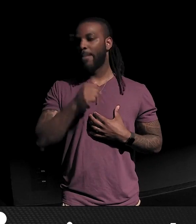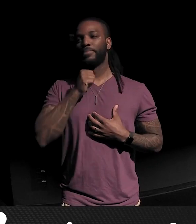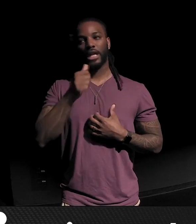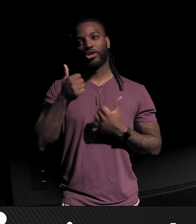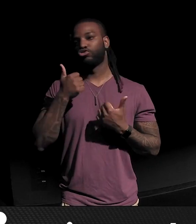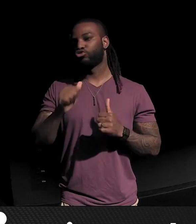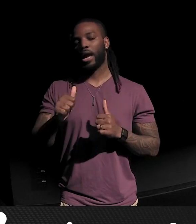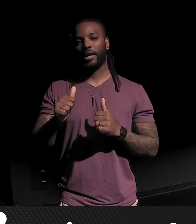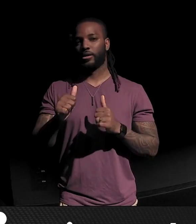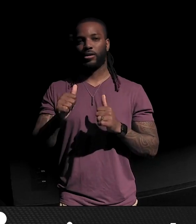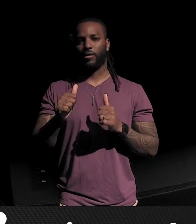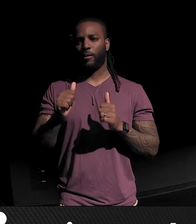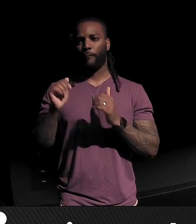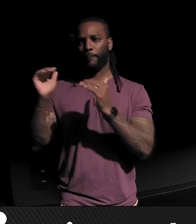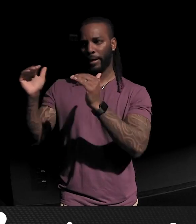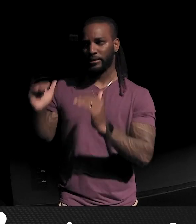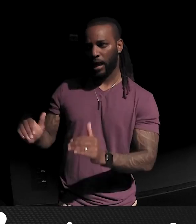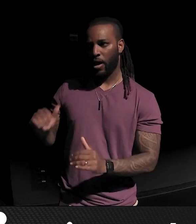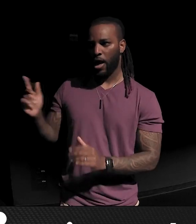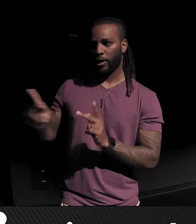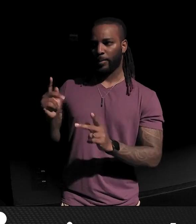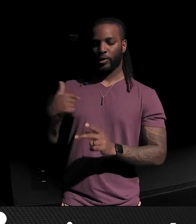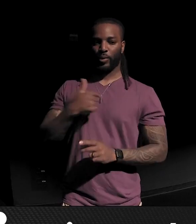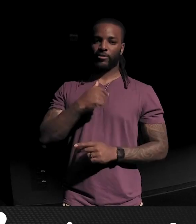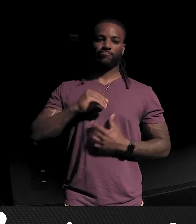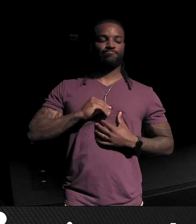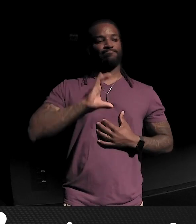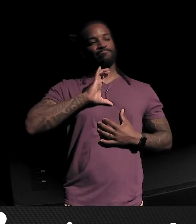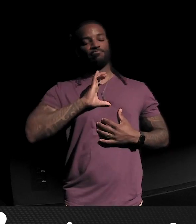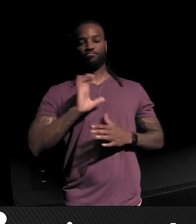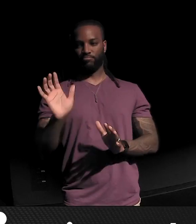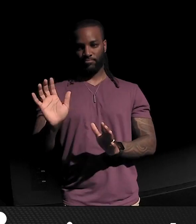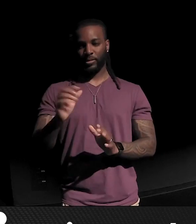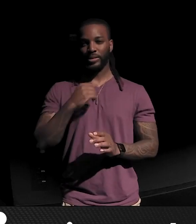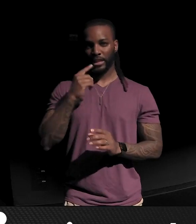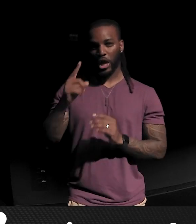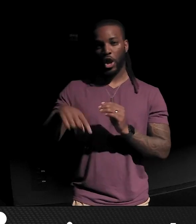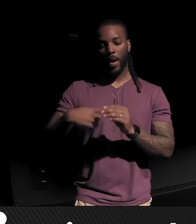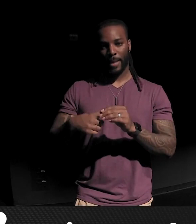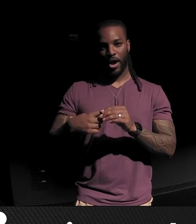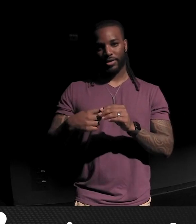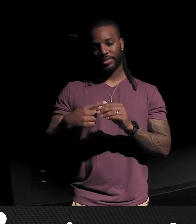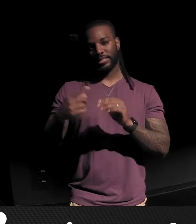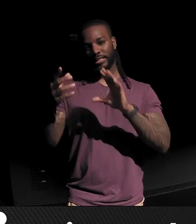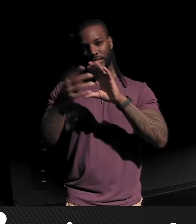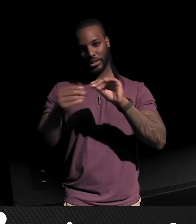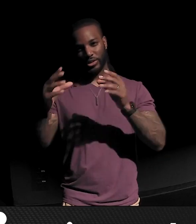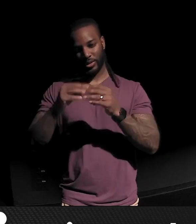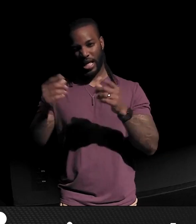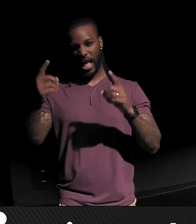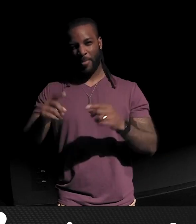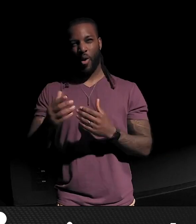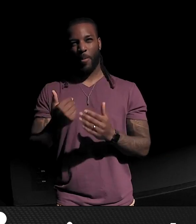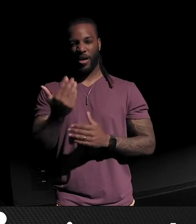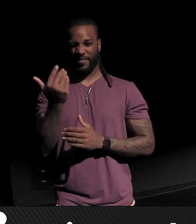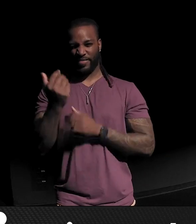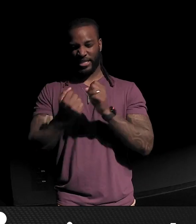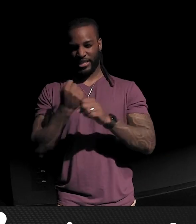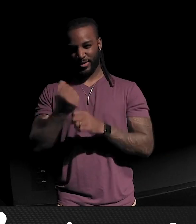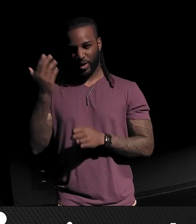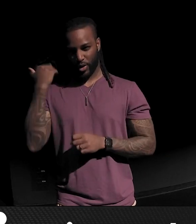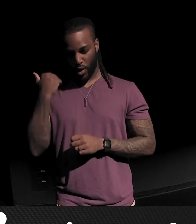down somebody else so that we can feel good about ourselves. I want to tell you about a cautionary tale that happened almost 15 years ago